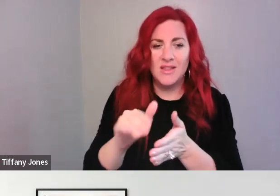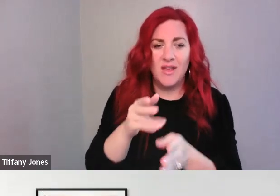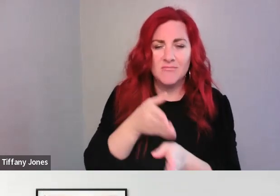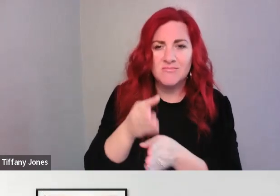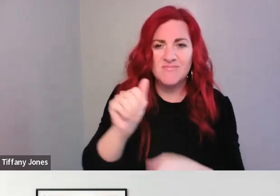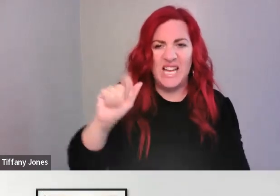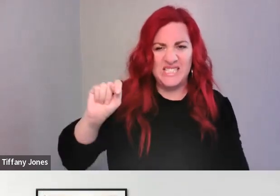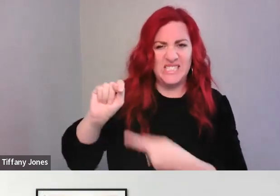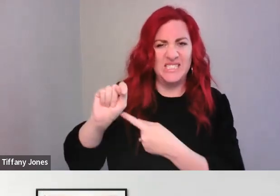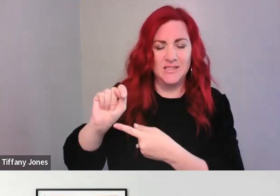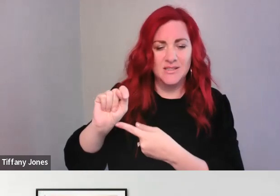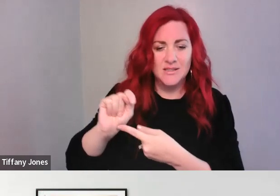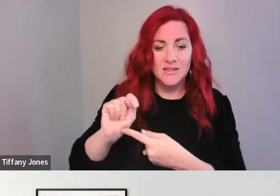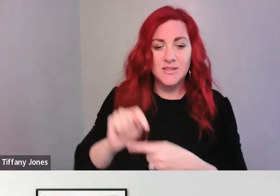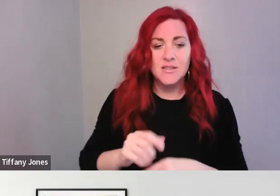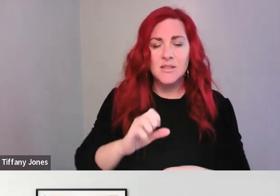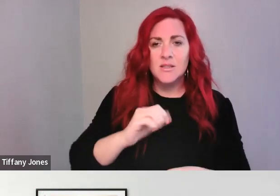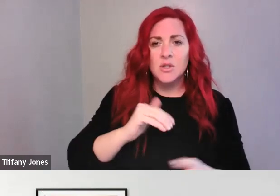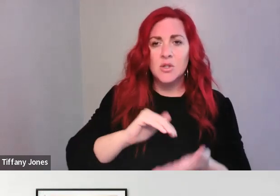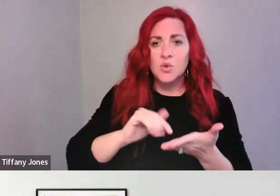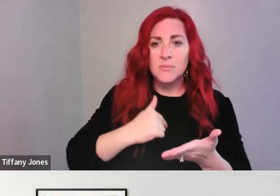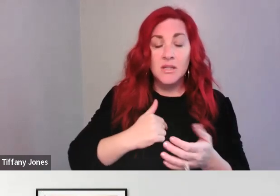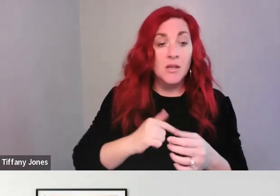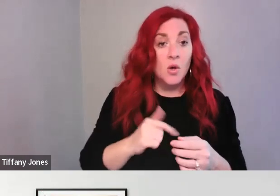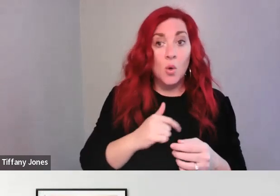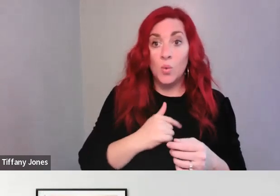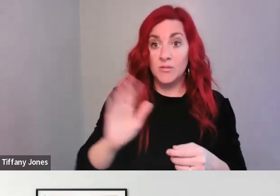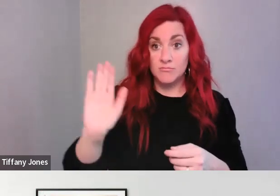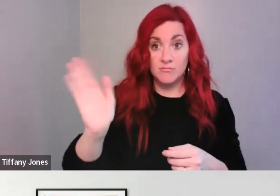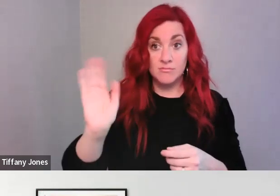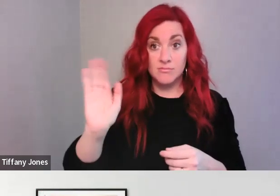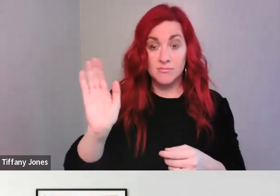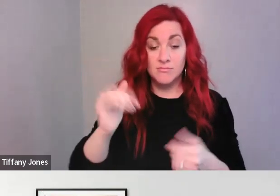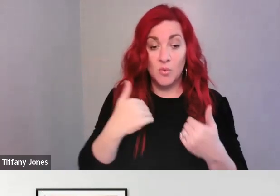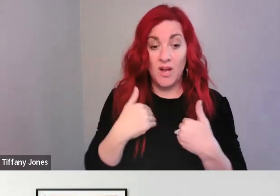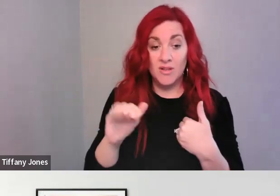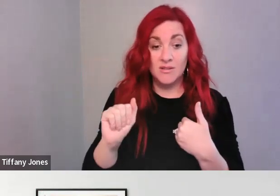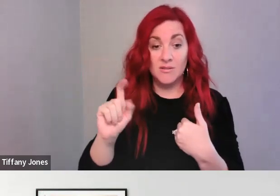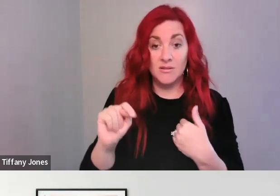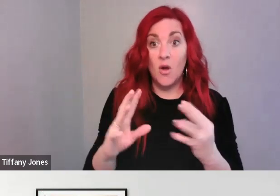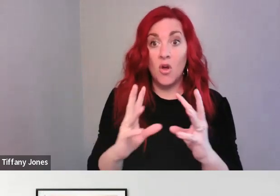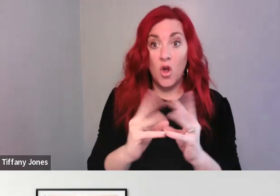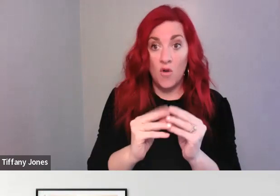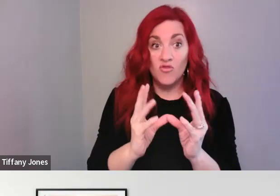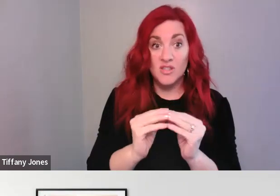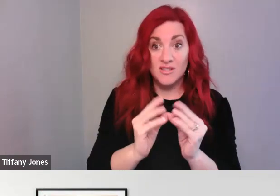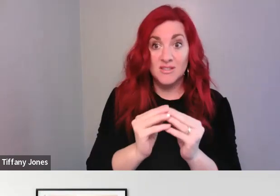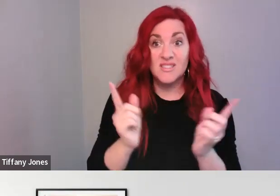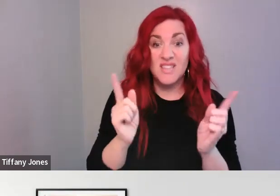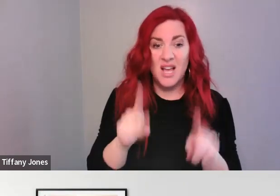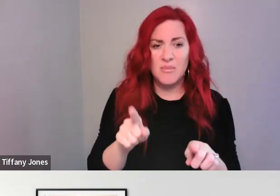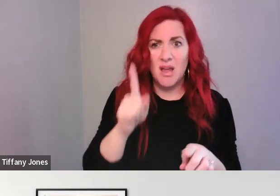me. And we present, there's an assistive technology conference that takes place, I